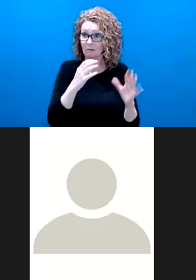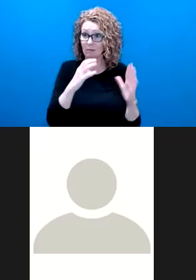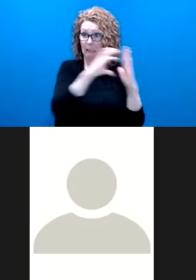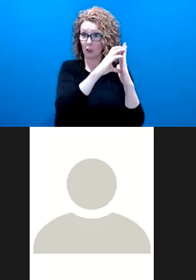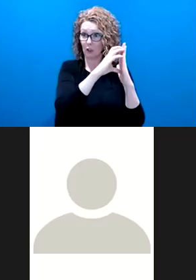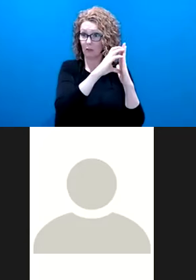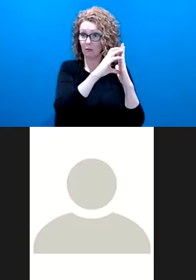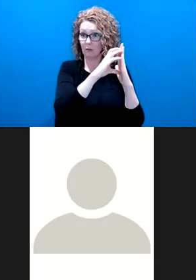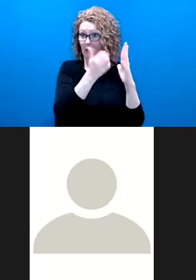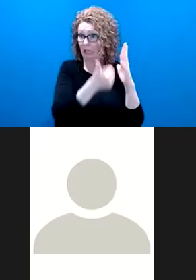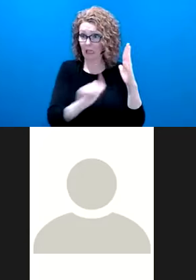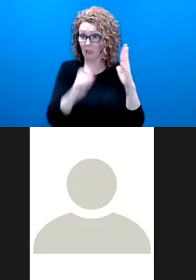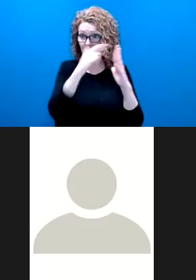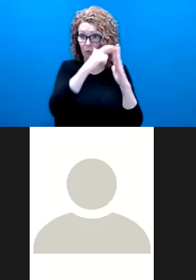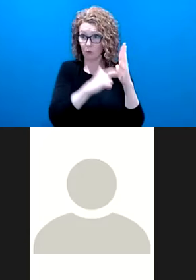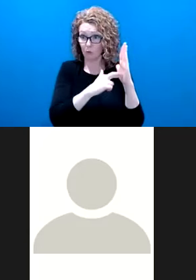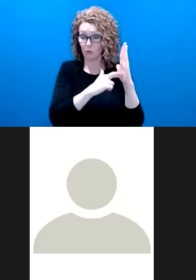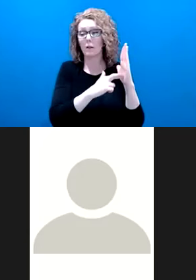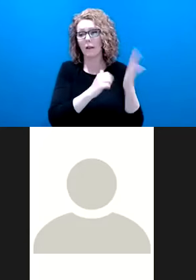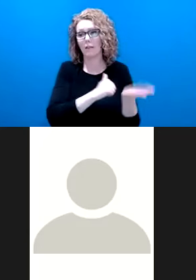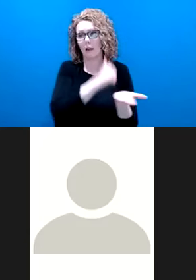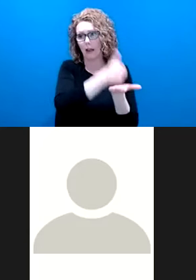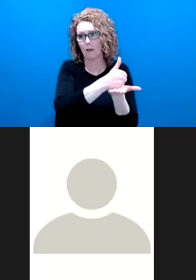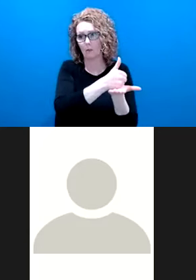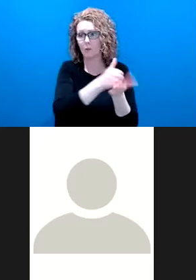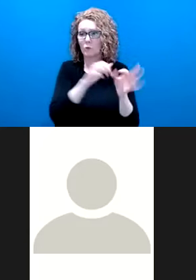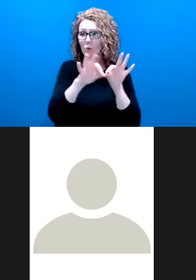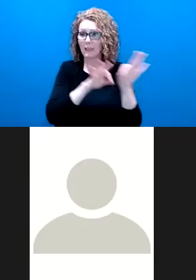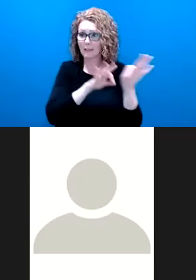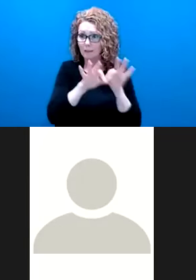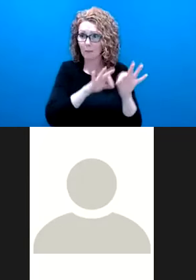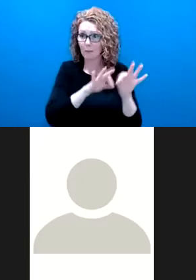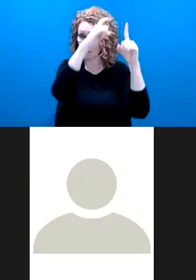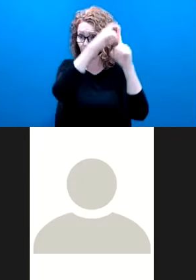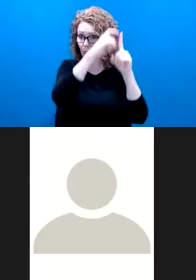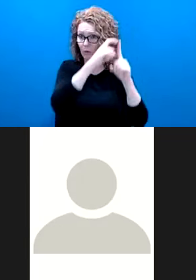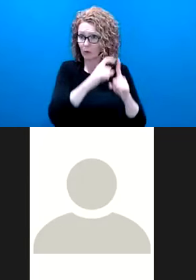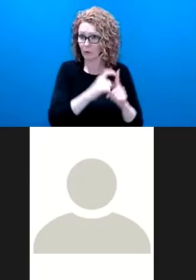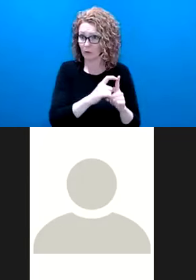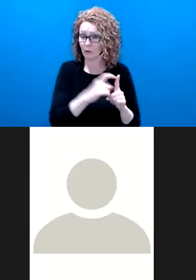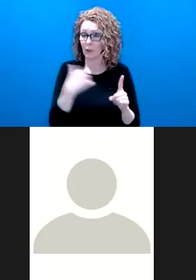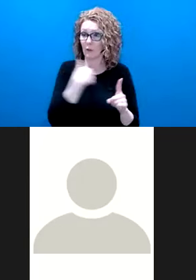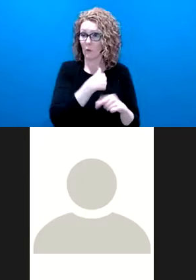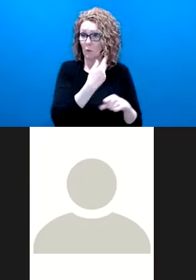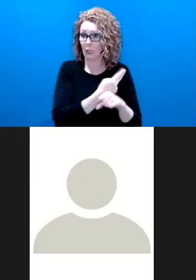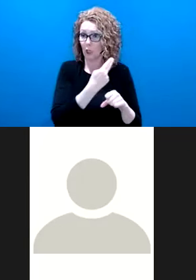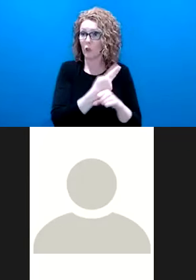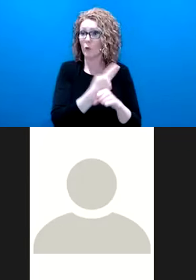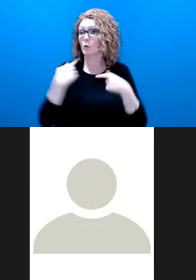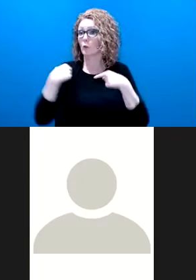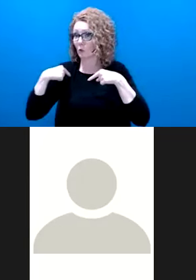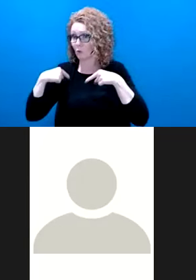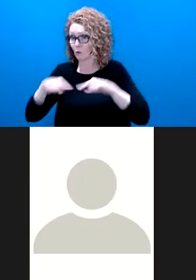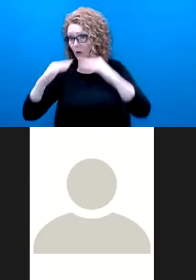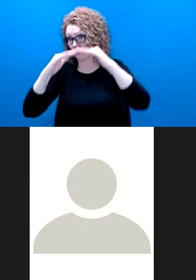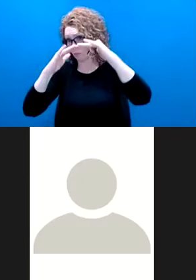helpful to explain key terms that we're using throughout the